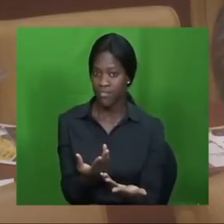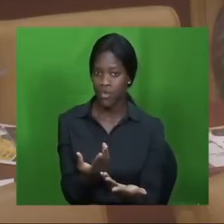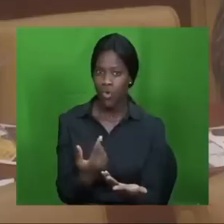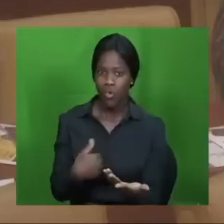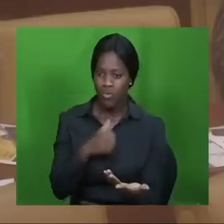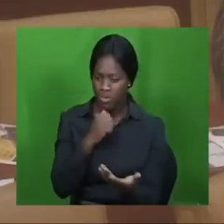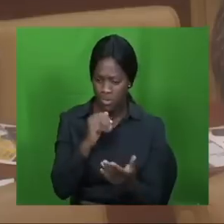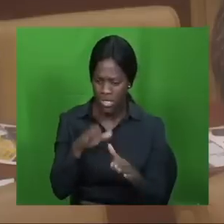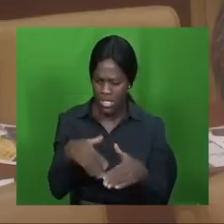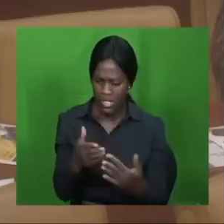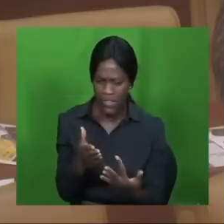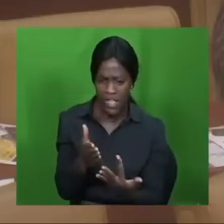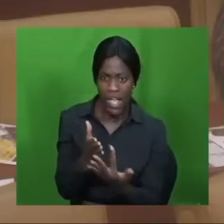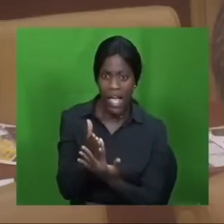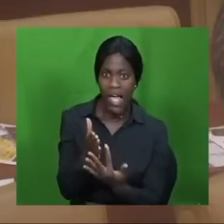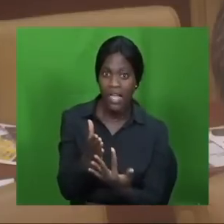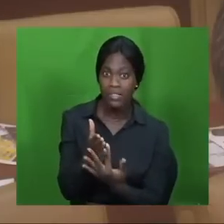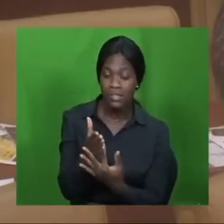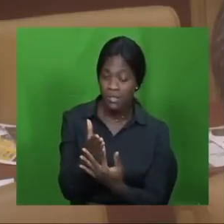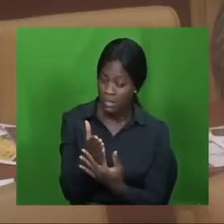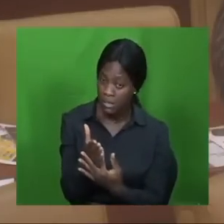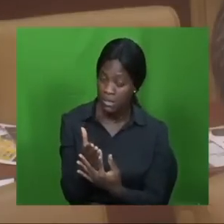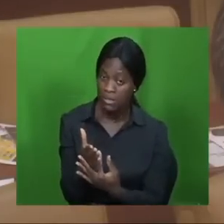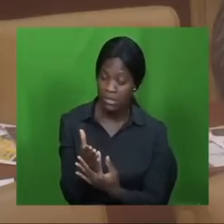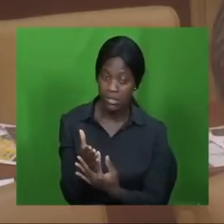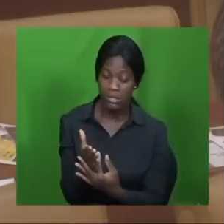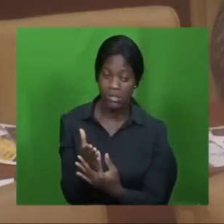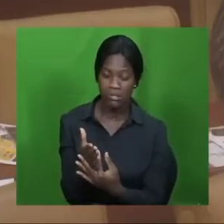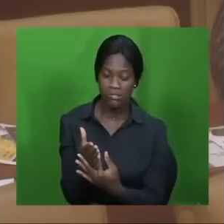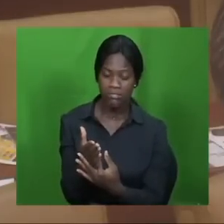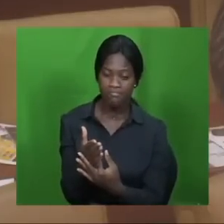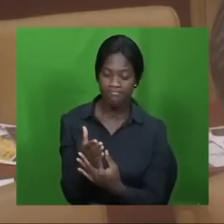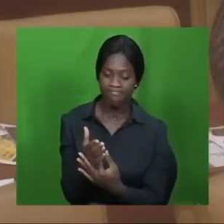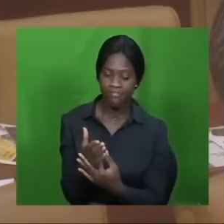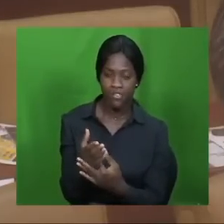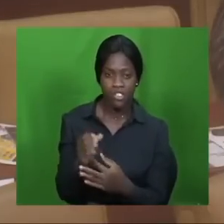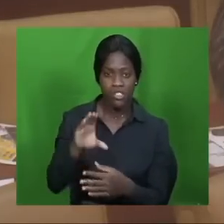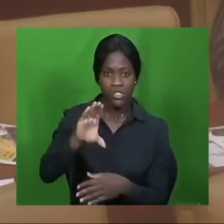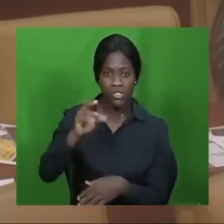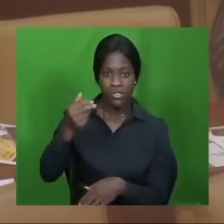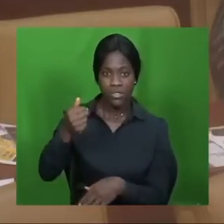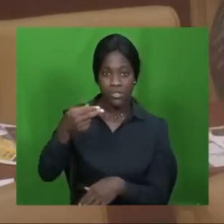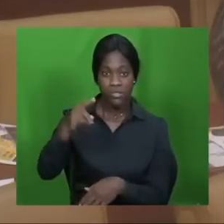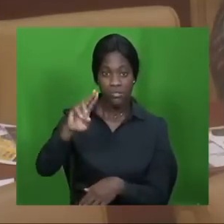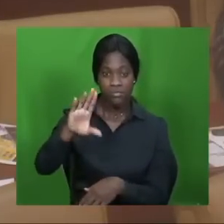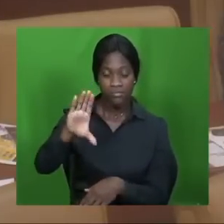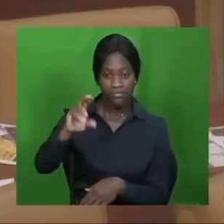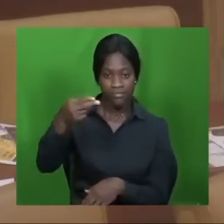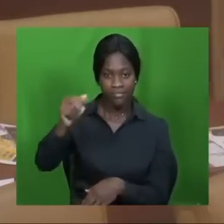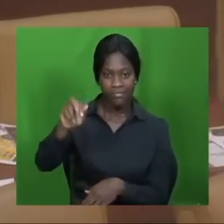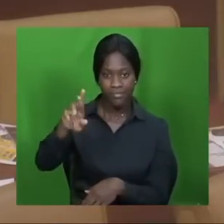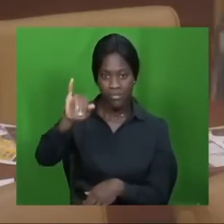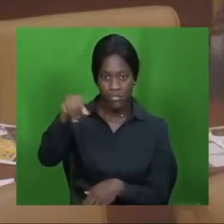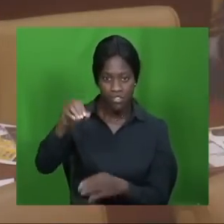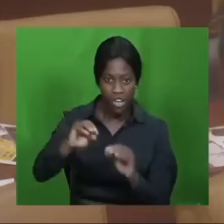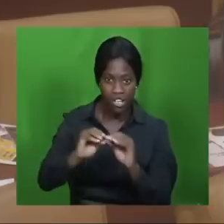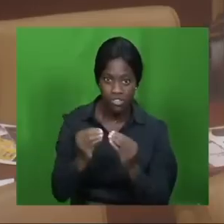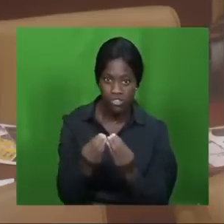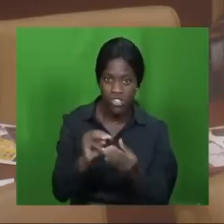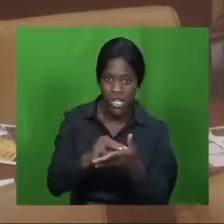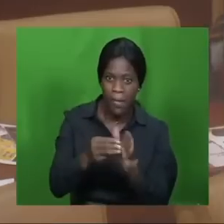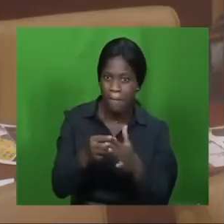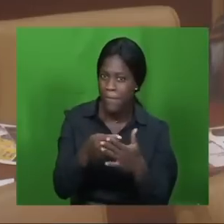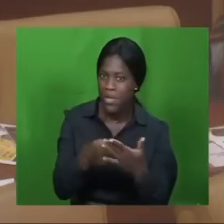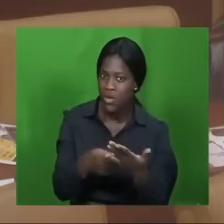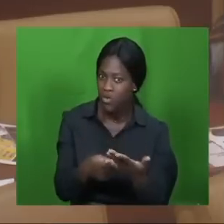access to the offices of the Shrag will mean that it